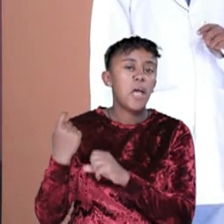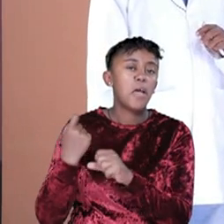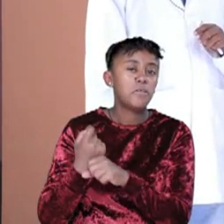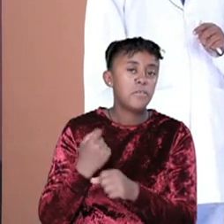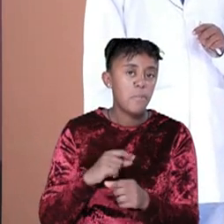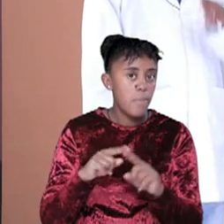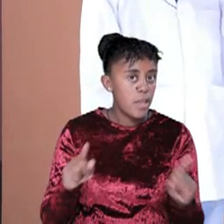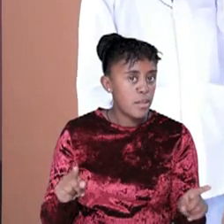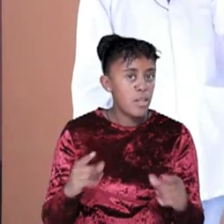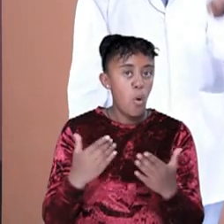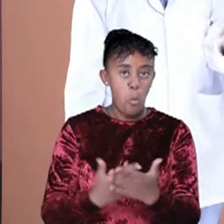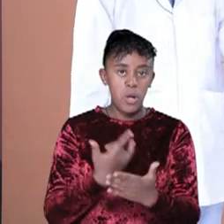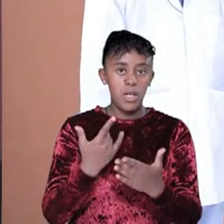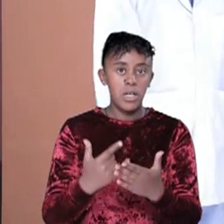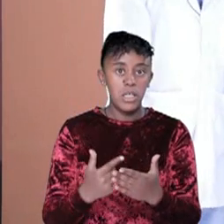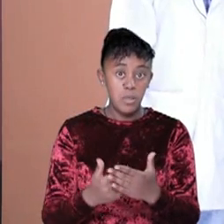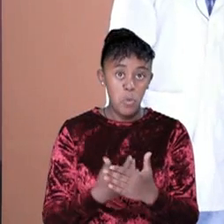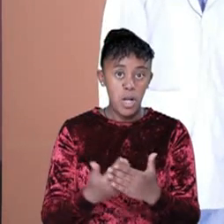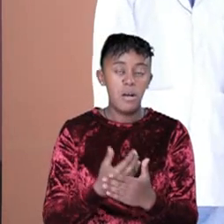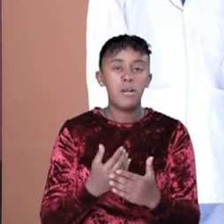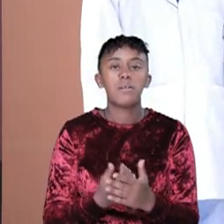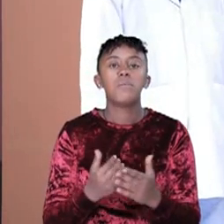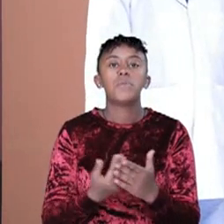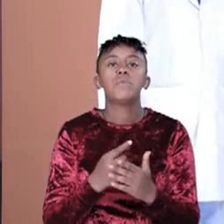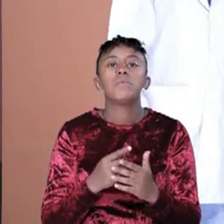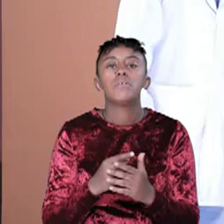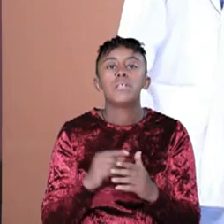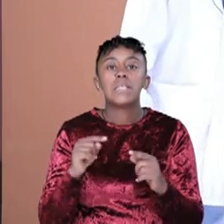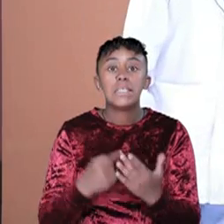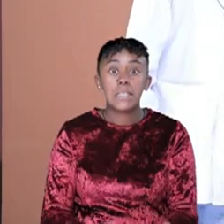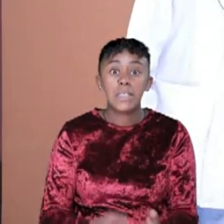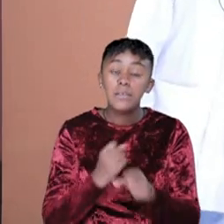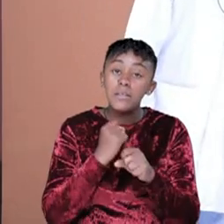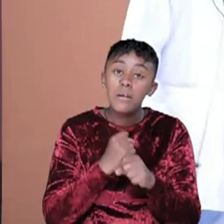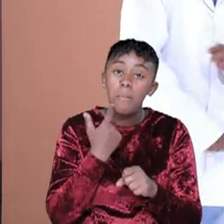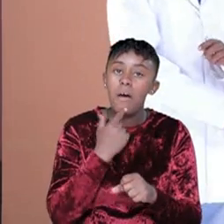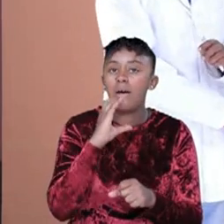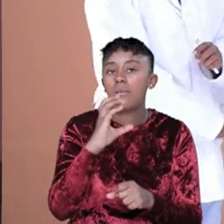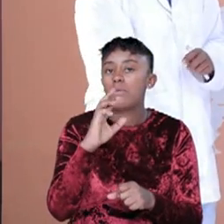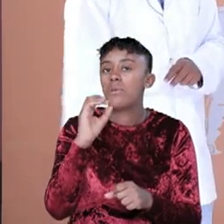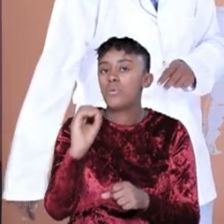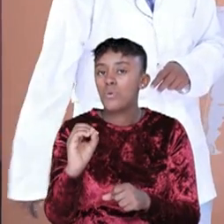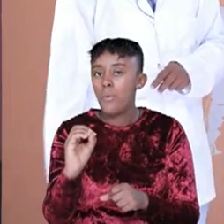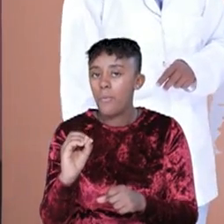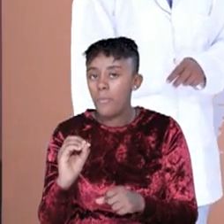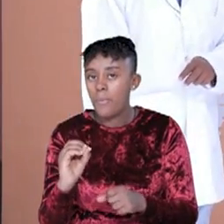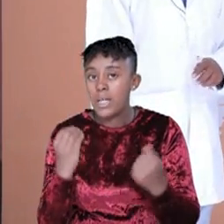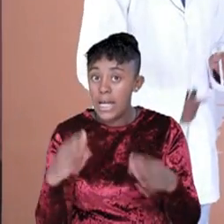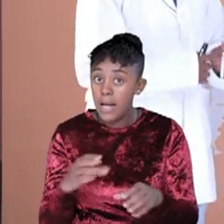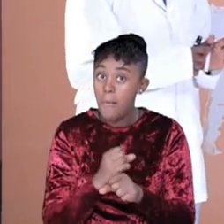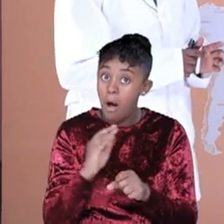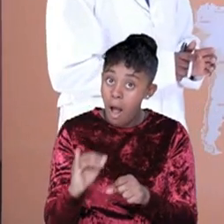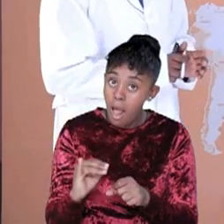age. But the modern one is not like this one. This is done by cathode ray oscilloscope. This